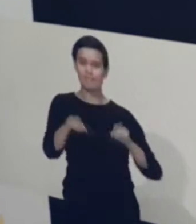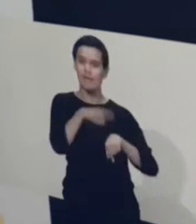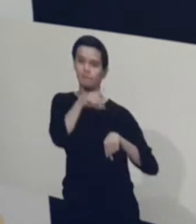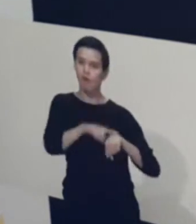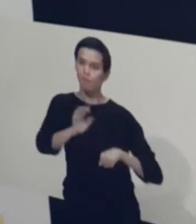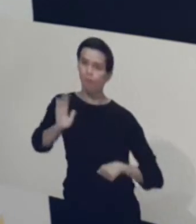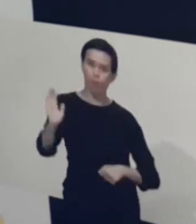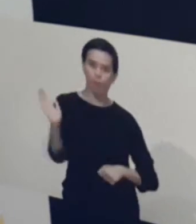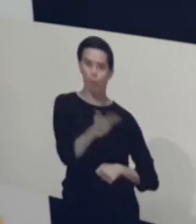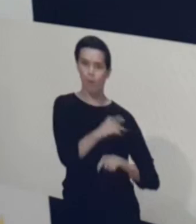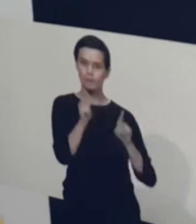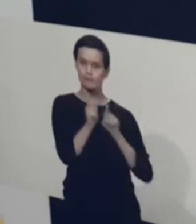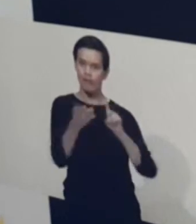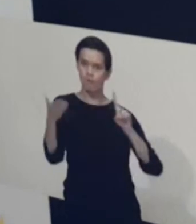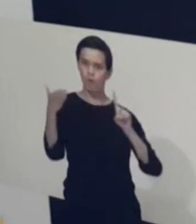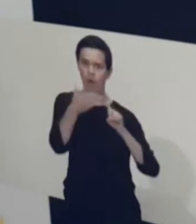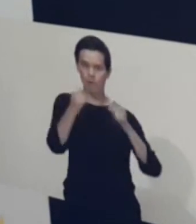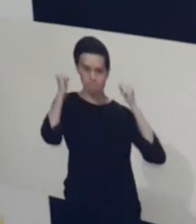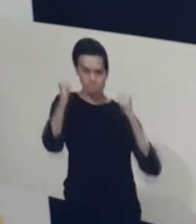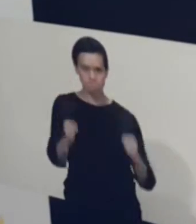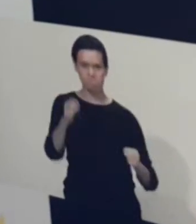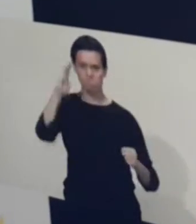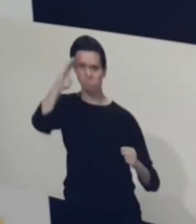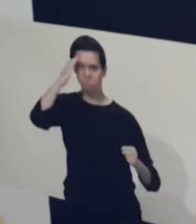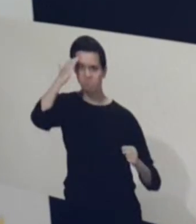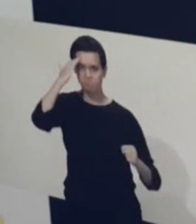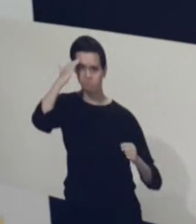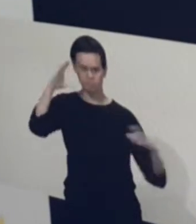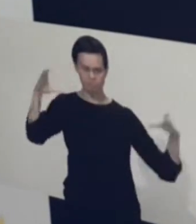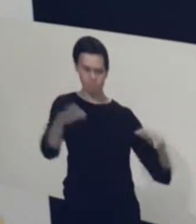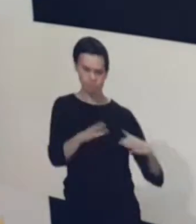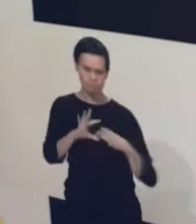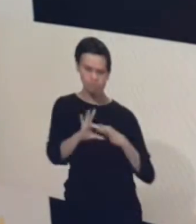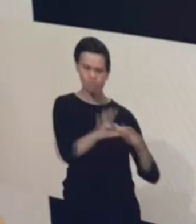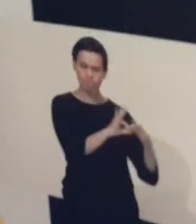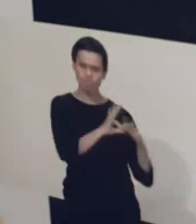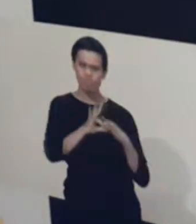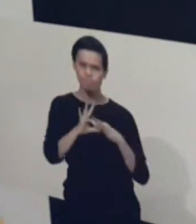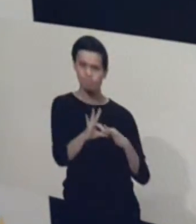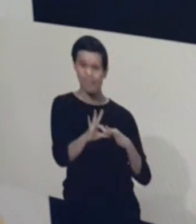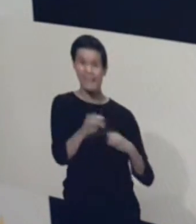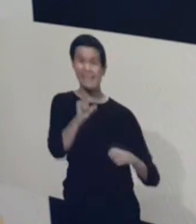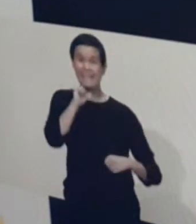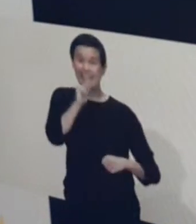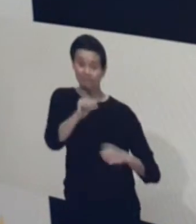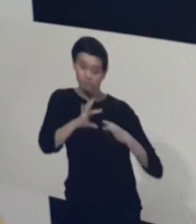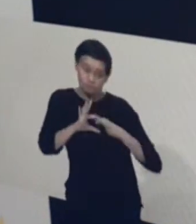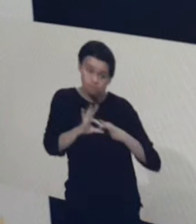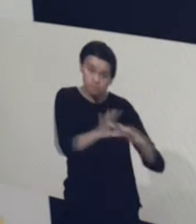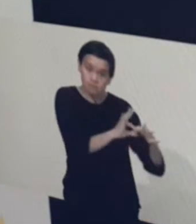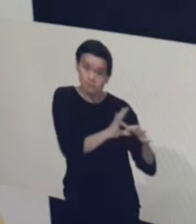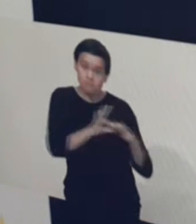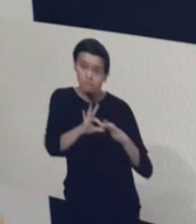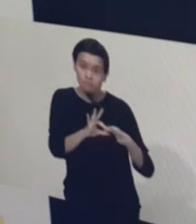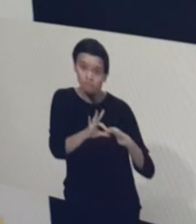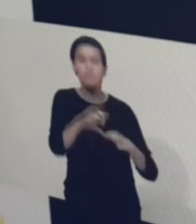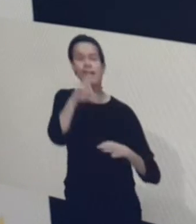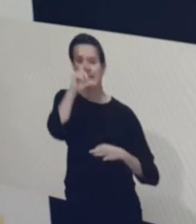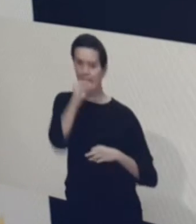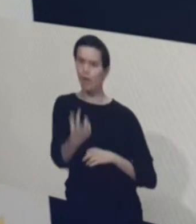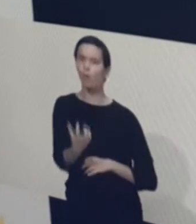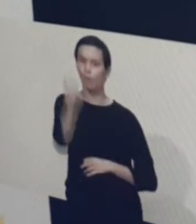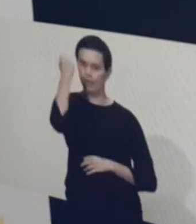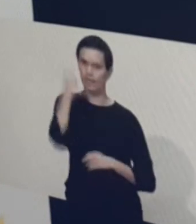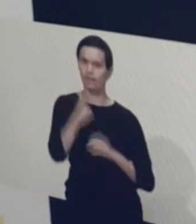Determined that this was a war that we could eventually win, but only if we acted together. So we formed